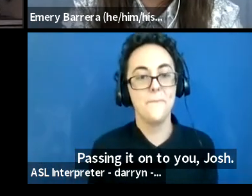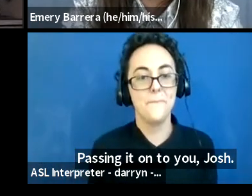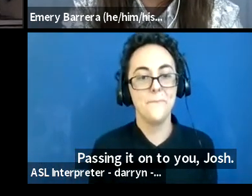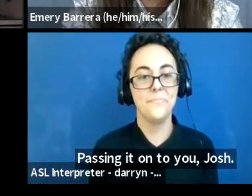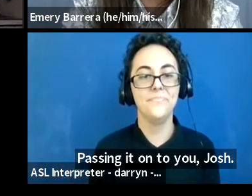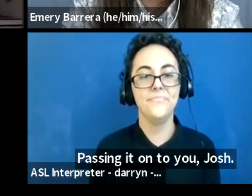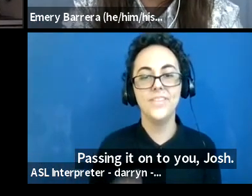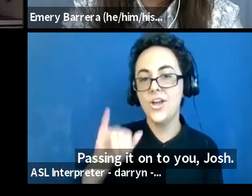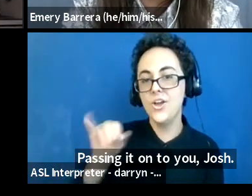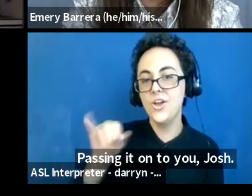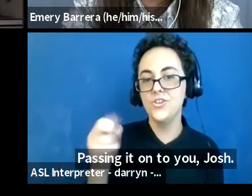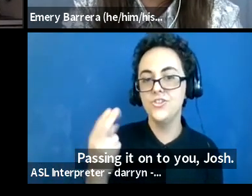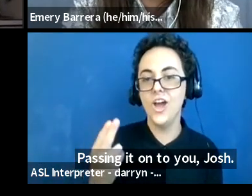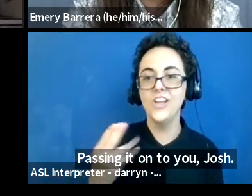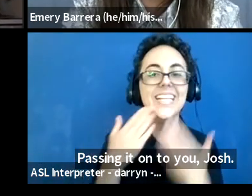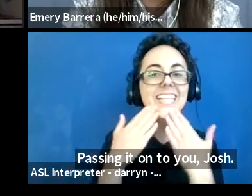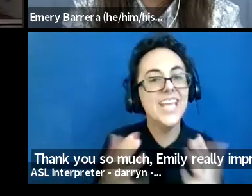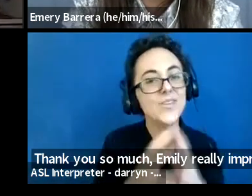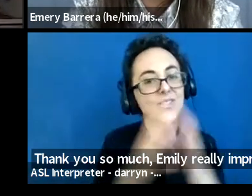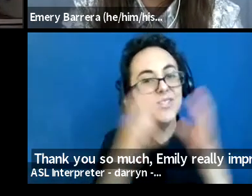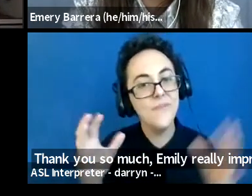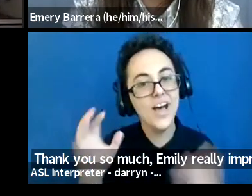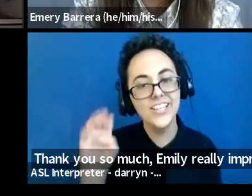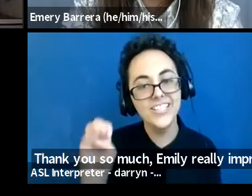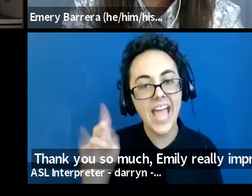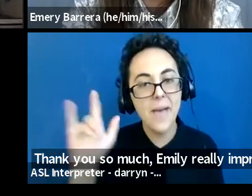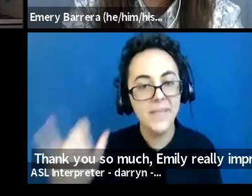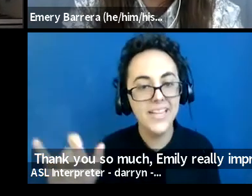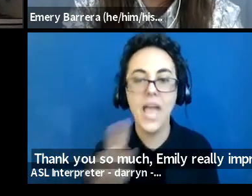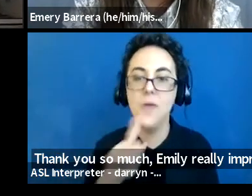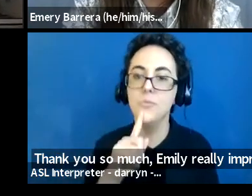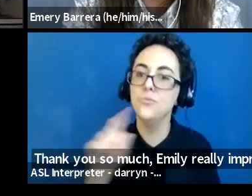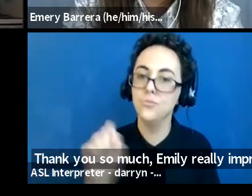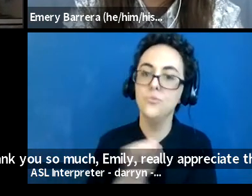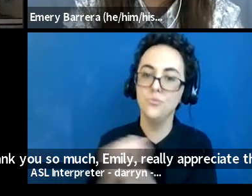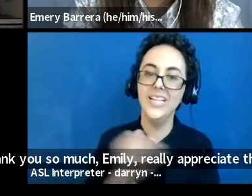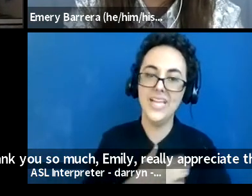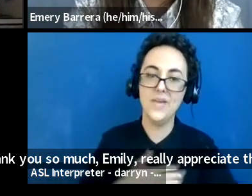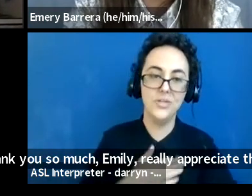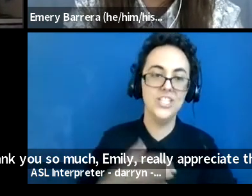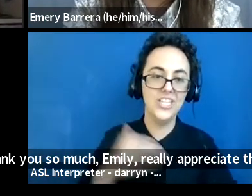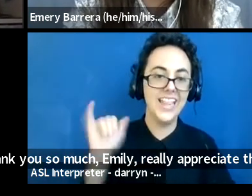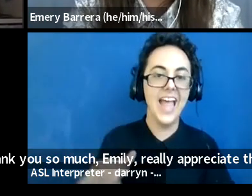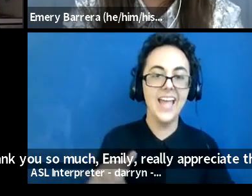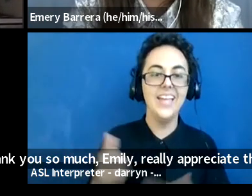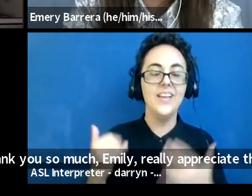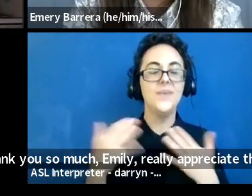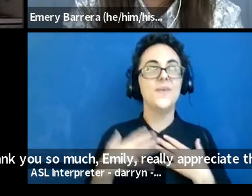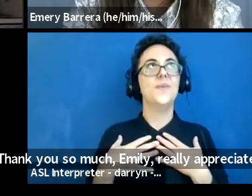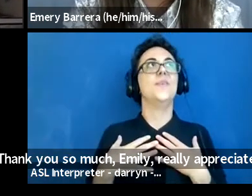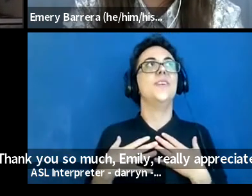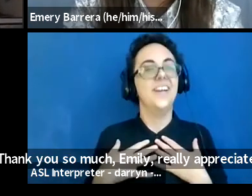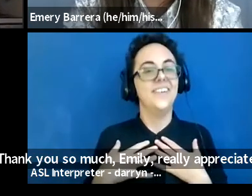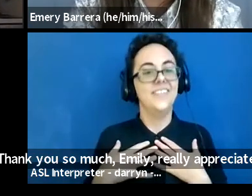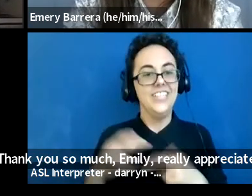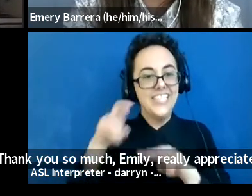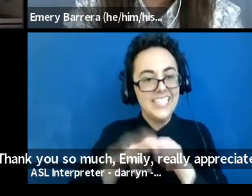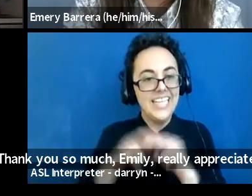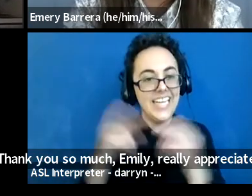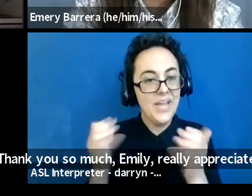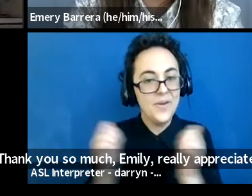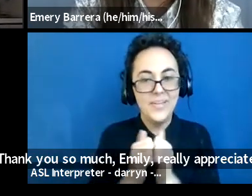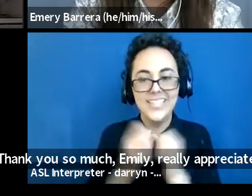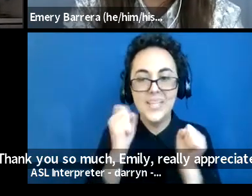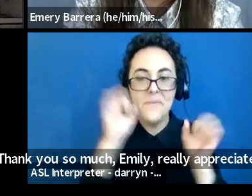Thank you so much, Emily. Really appreciate that. Wow, I'm just sitting with this amazing panel. Thank you all so